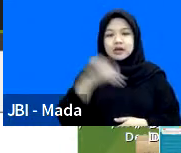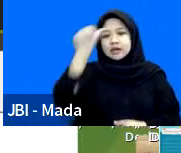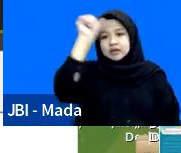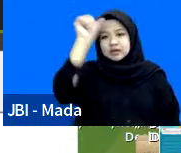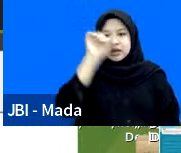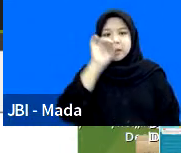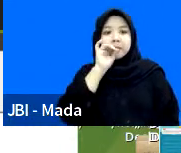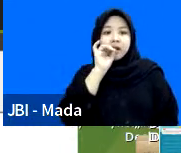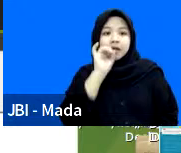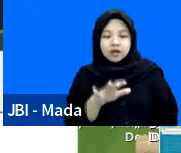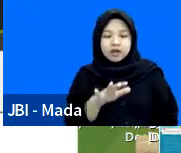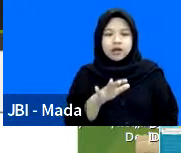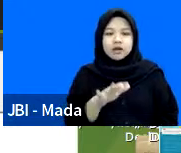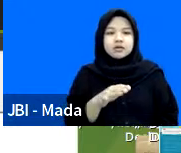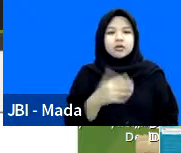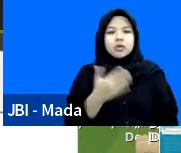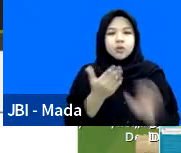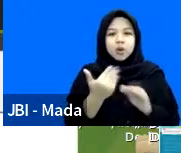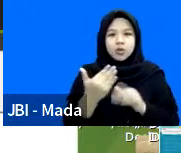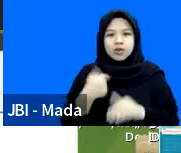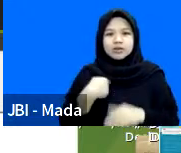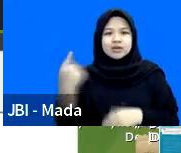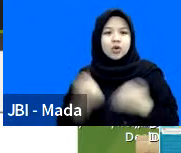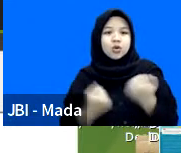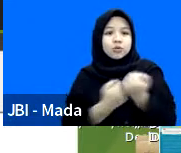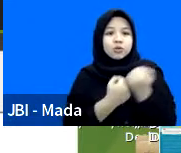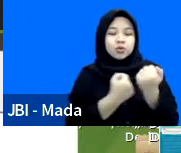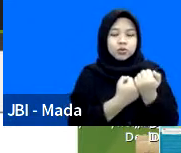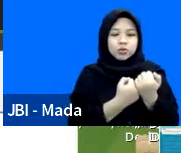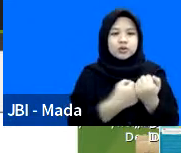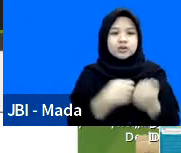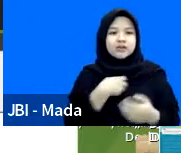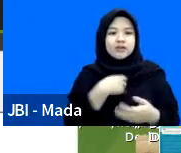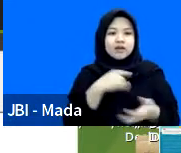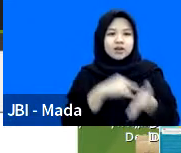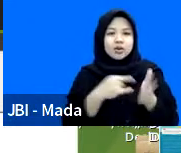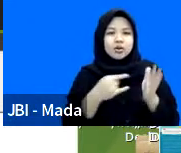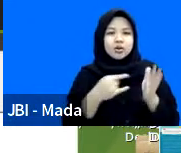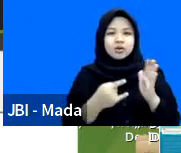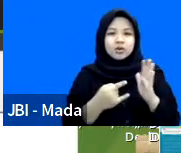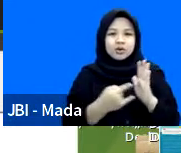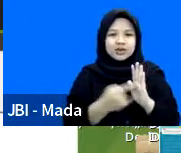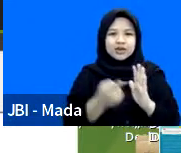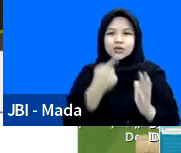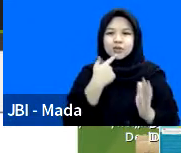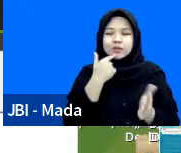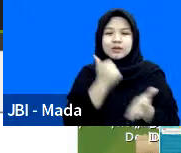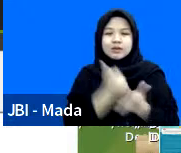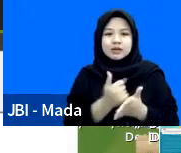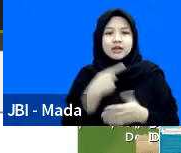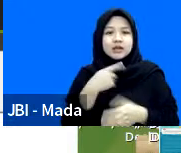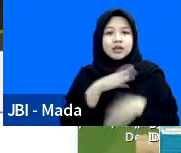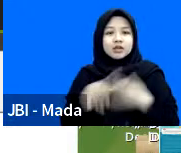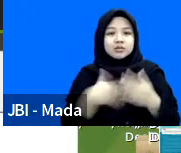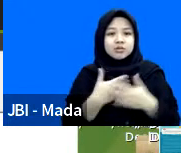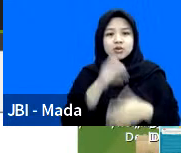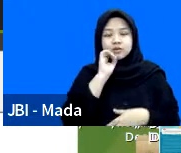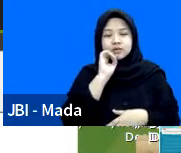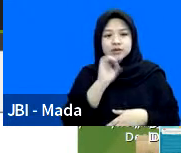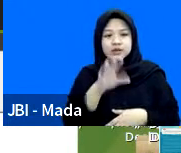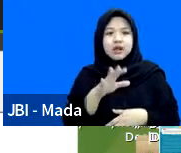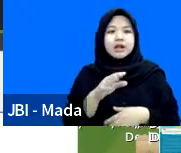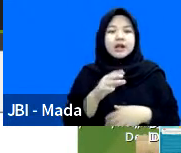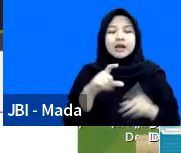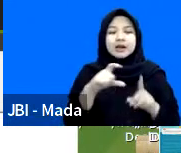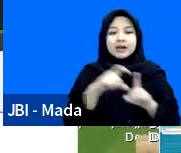her. The nature of technology ownership is extremely important. Now, all of us have been saying privacy of data, privacy of data. Now, I